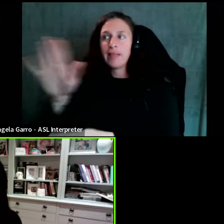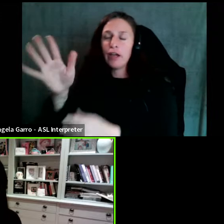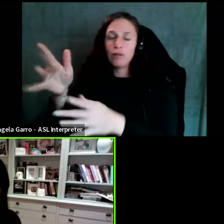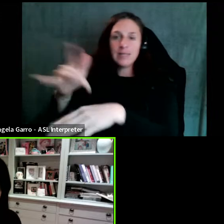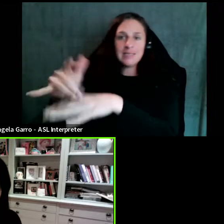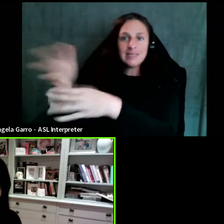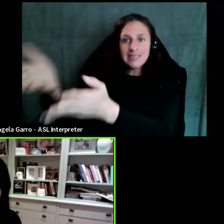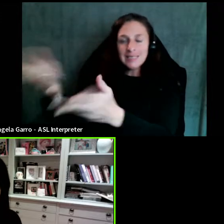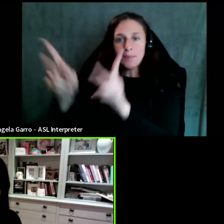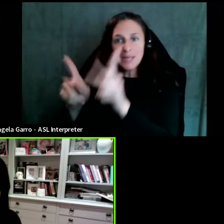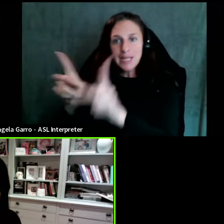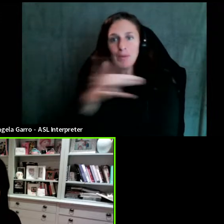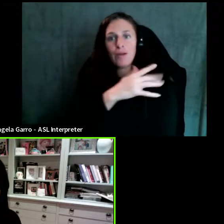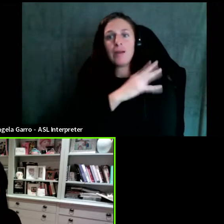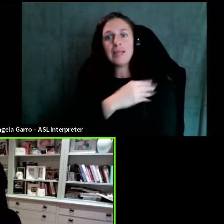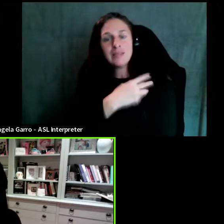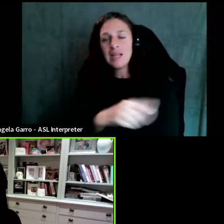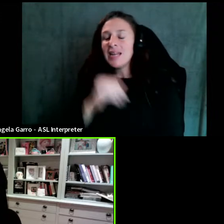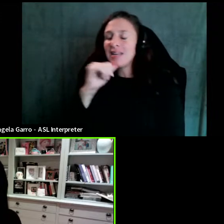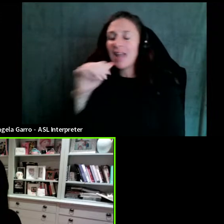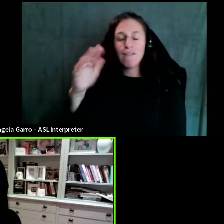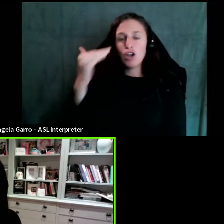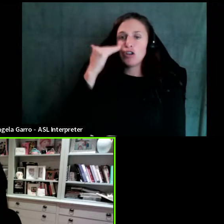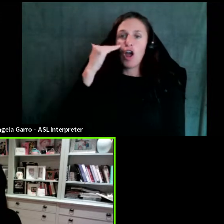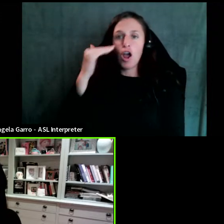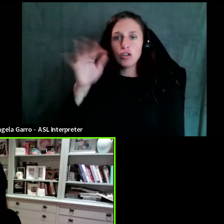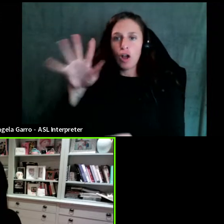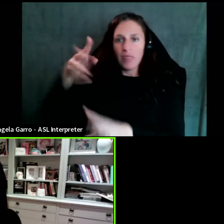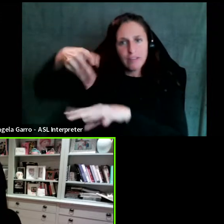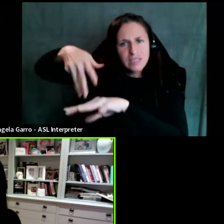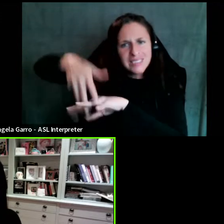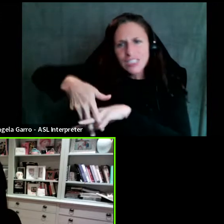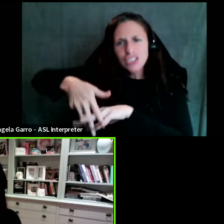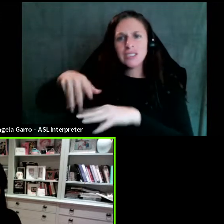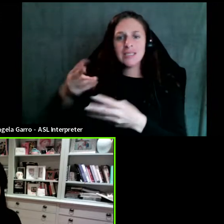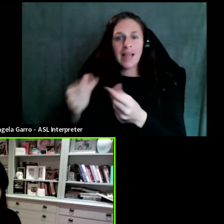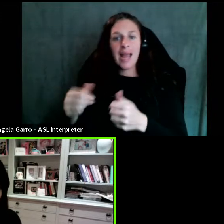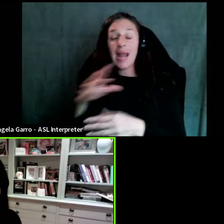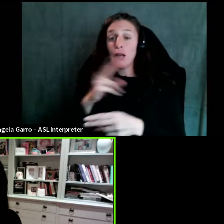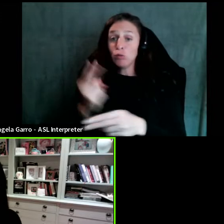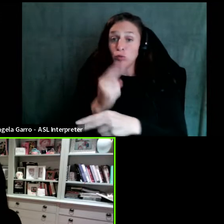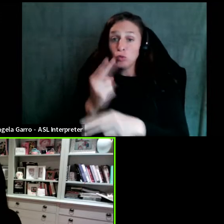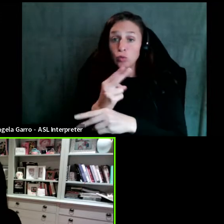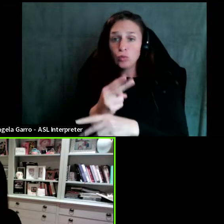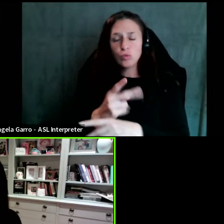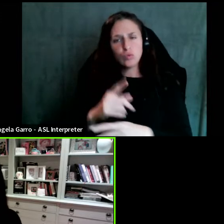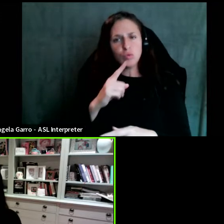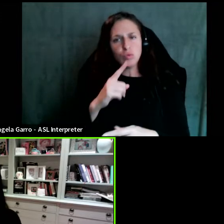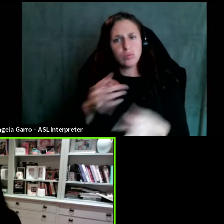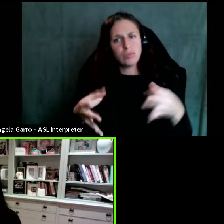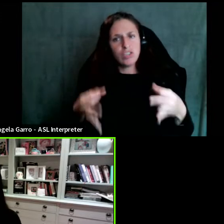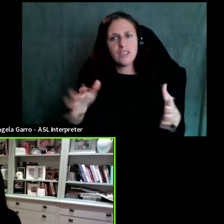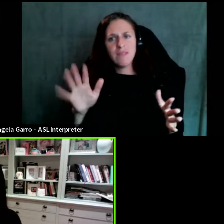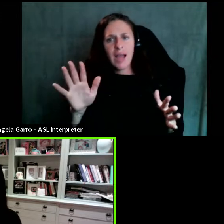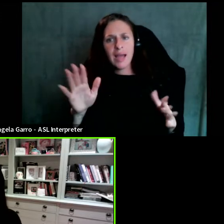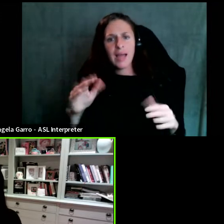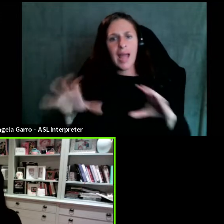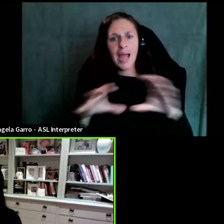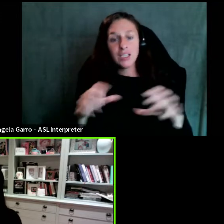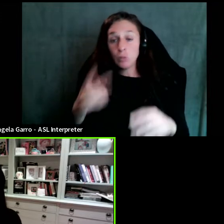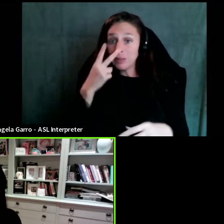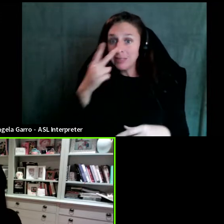existence on their indigenous land, and is being used to justify actions like we see in Gaza, where they are cutting